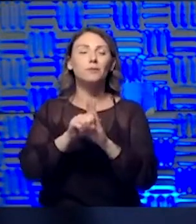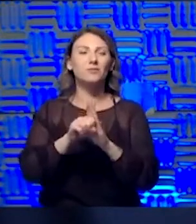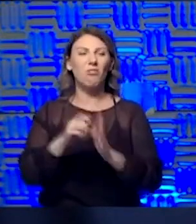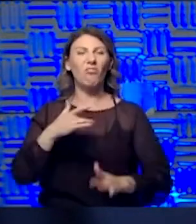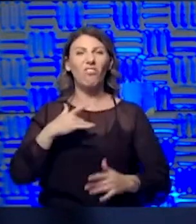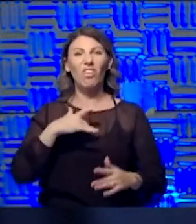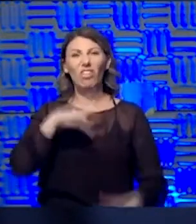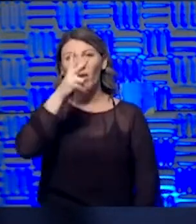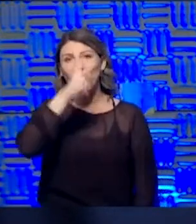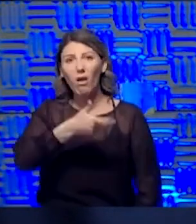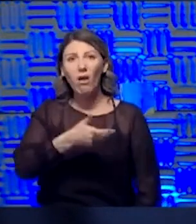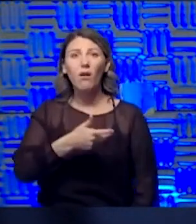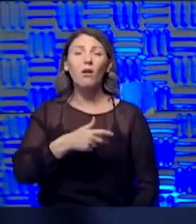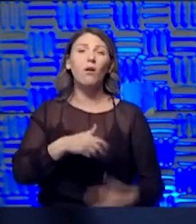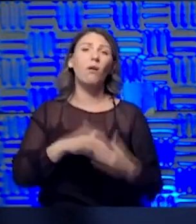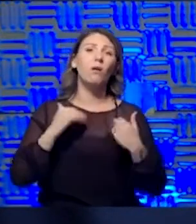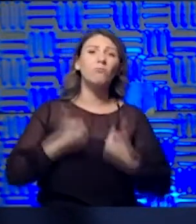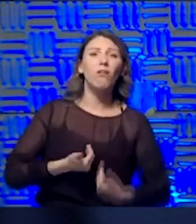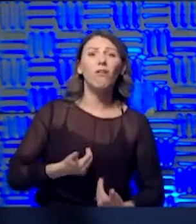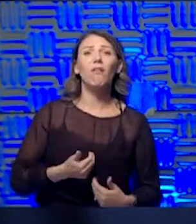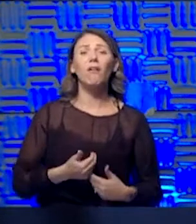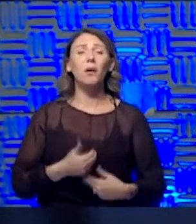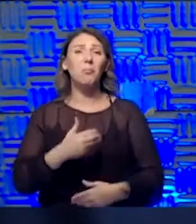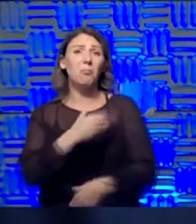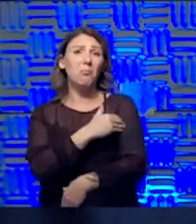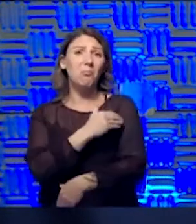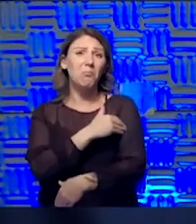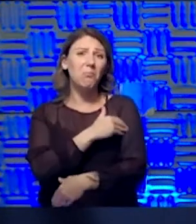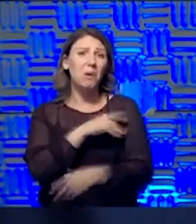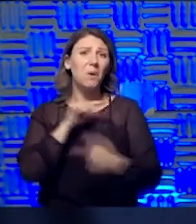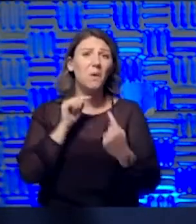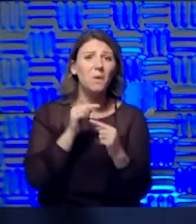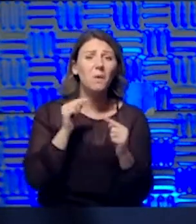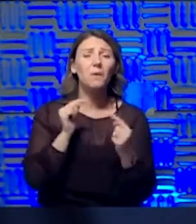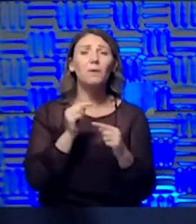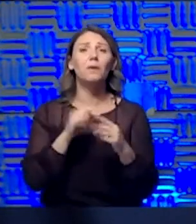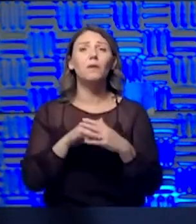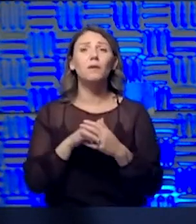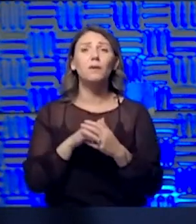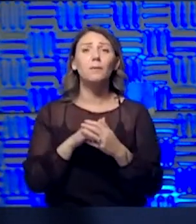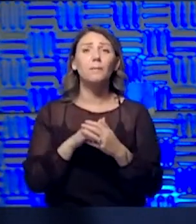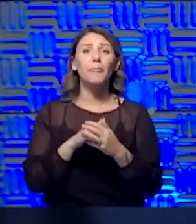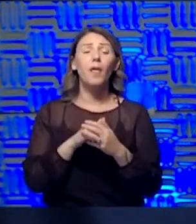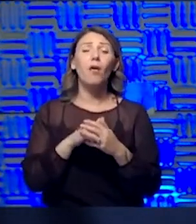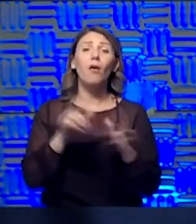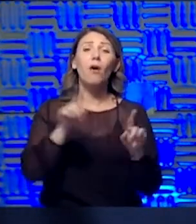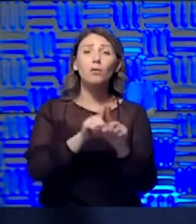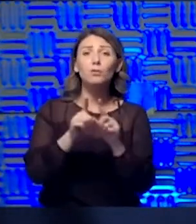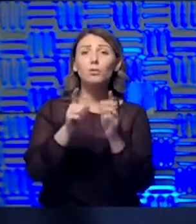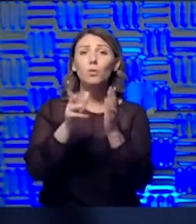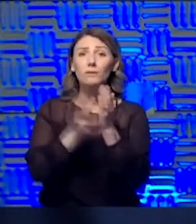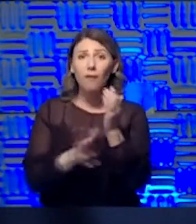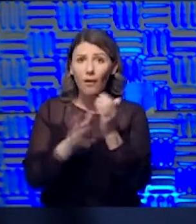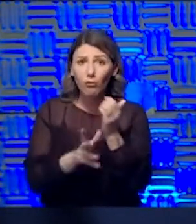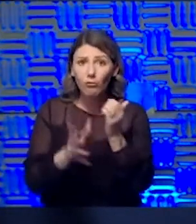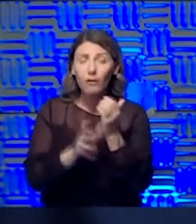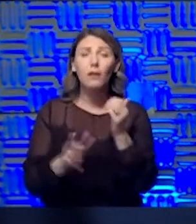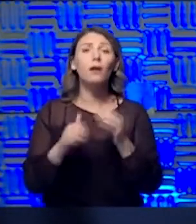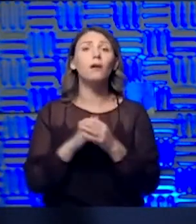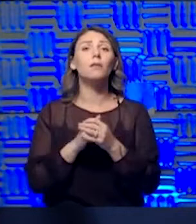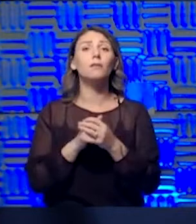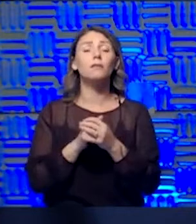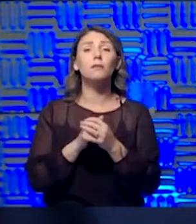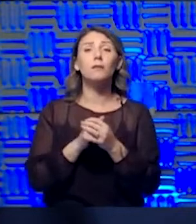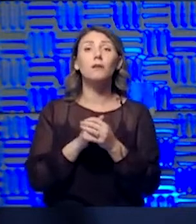bad, malaise, or having muscle aches or myalgias, to other things such as diarrhea. Also,